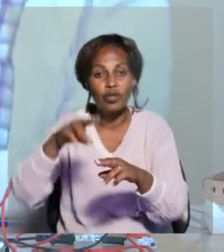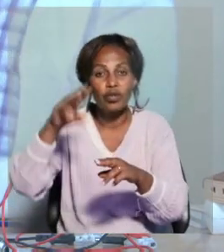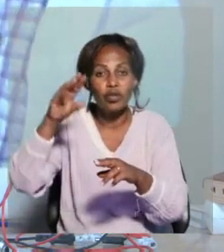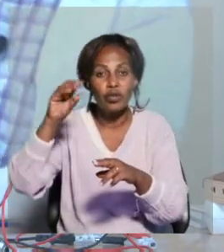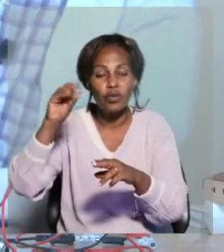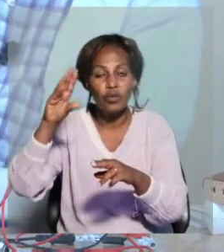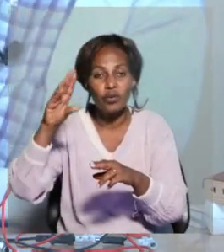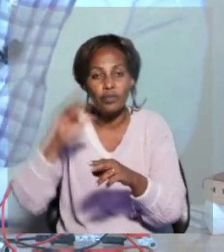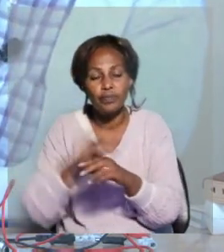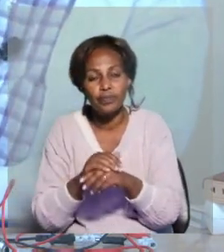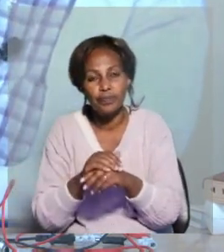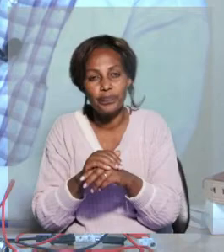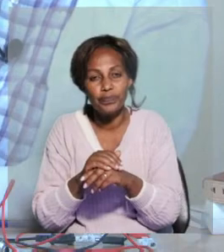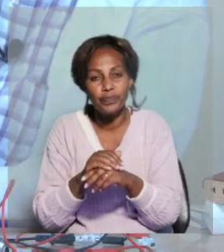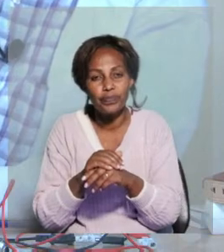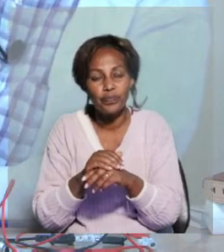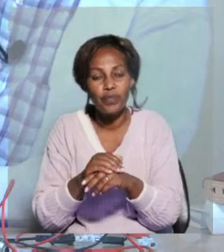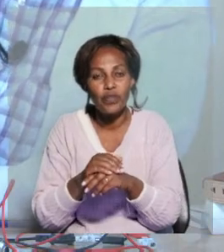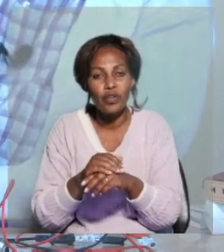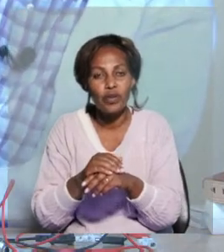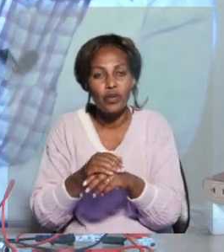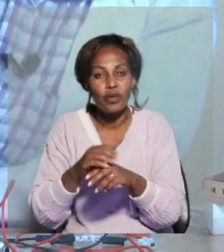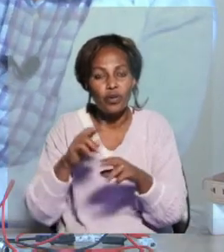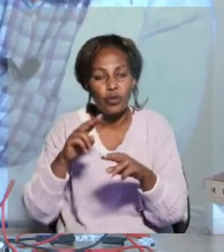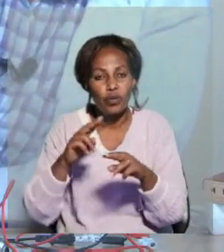Okay. Okay.